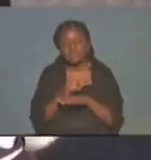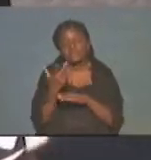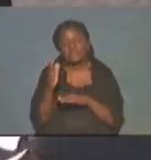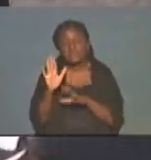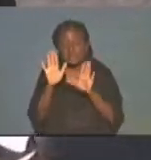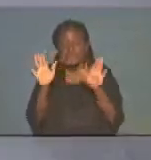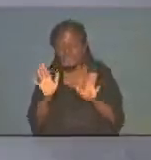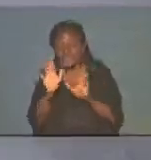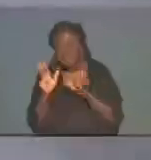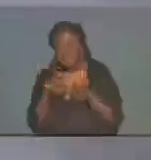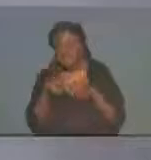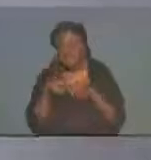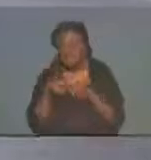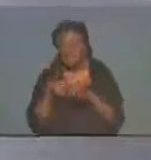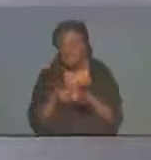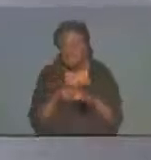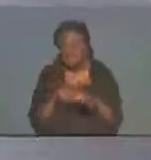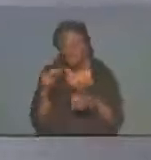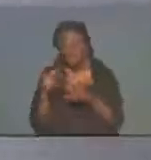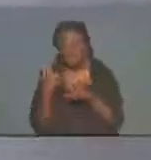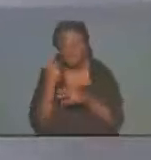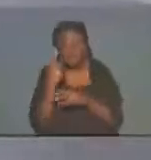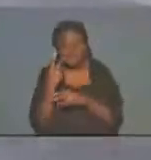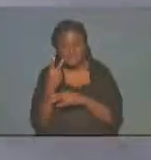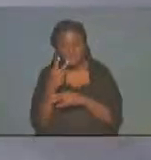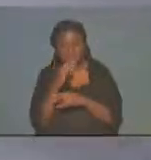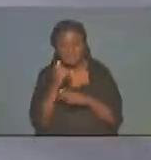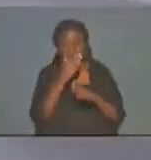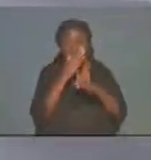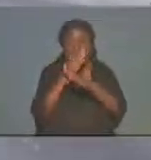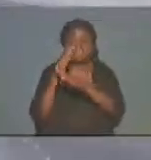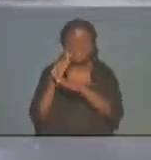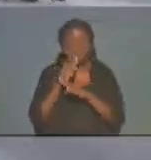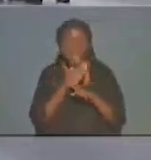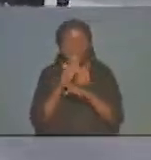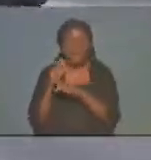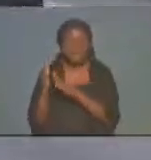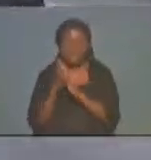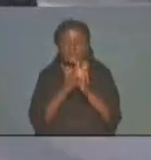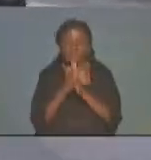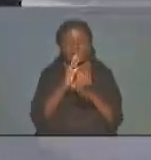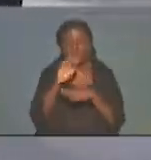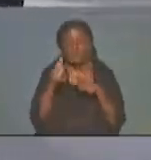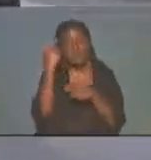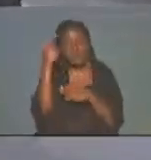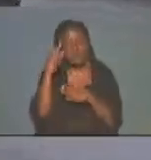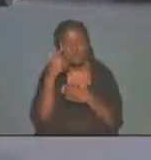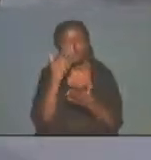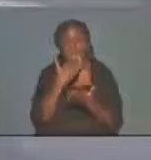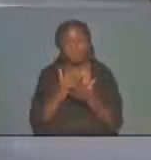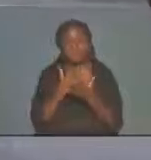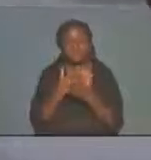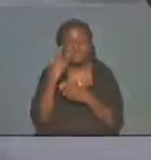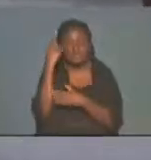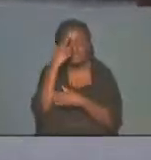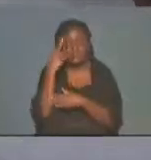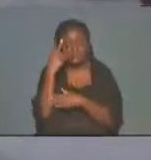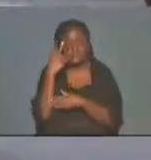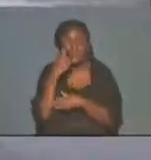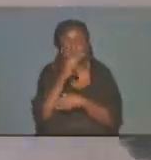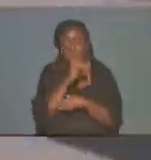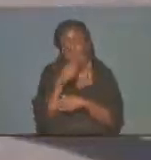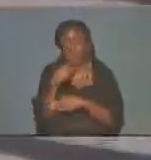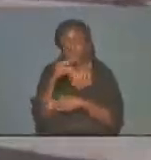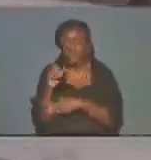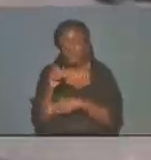a few days back, then you may have been greeted by the sight of blocked off traffic. But it was all for a good cause. Nonprofit organization, the